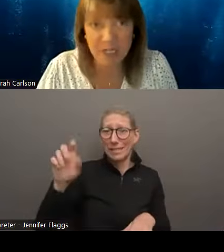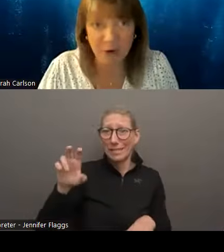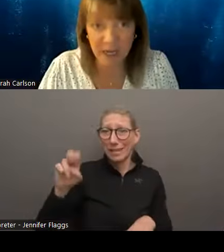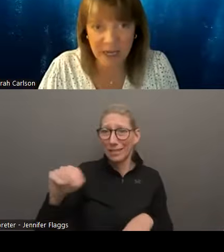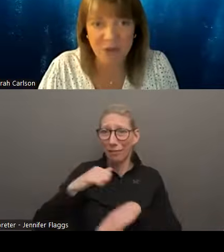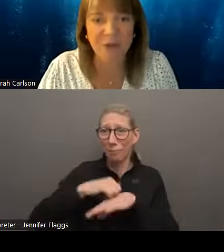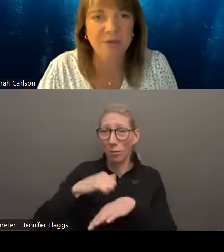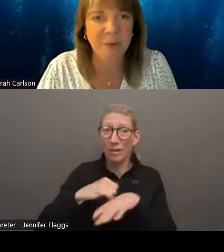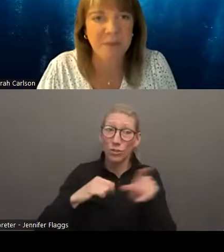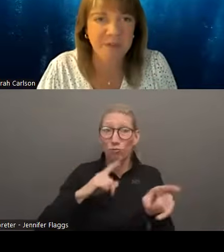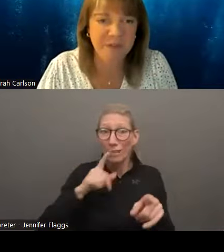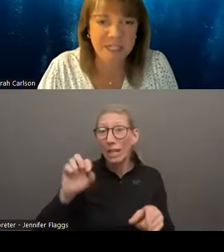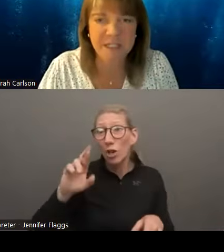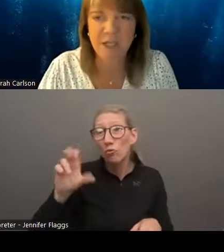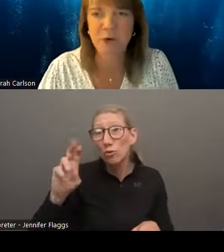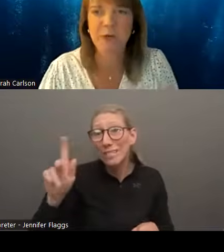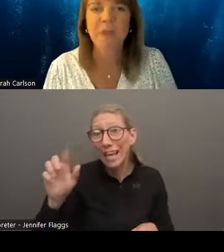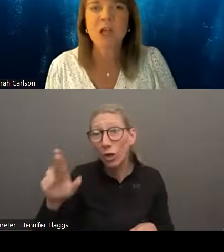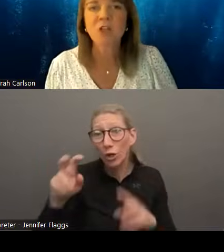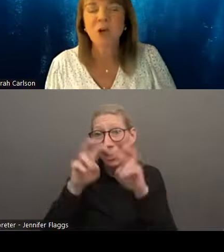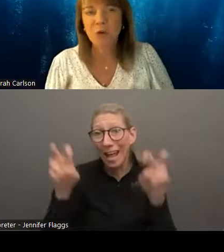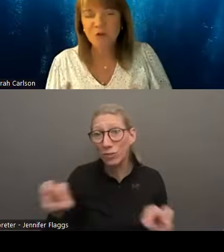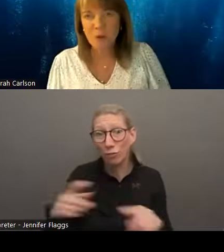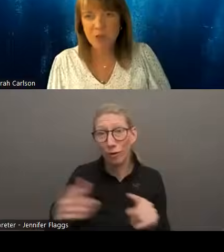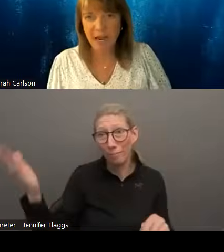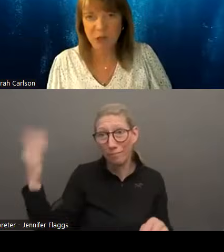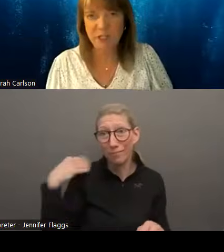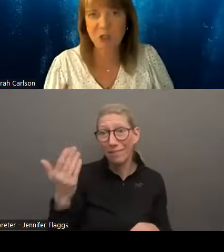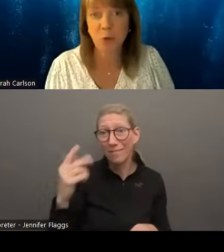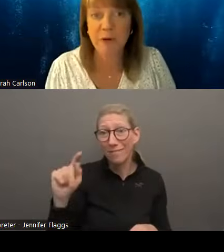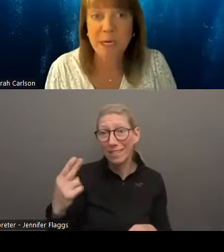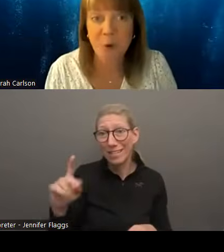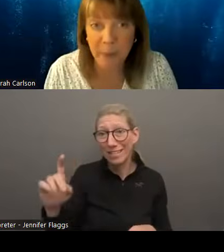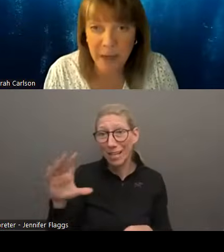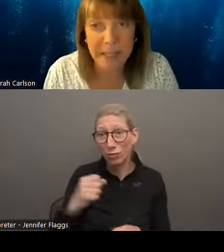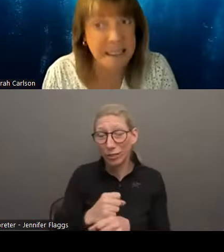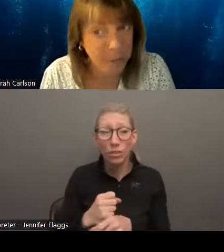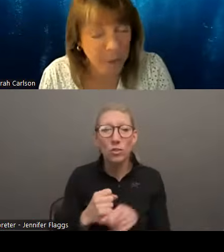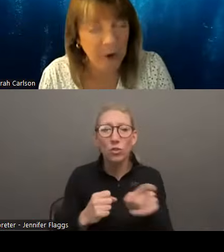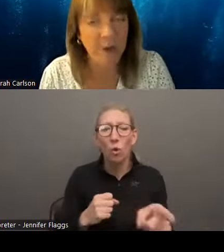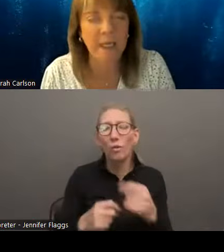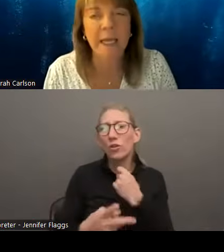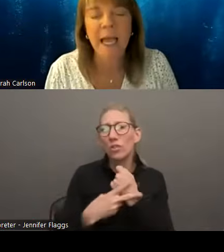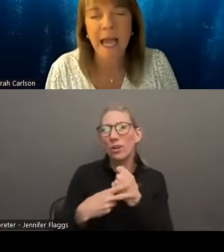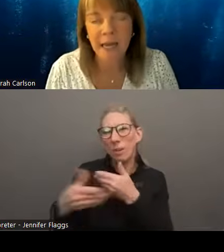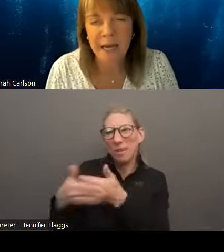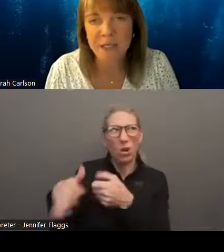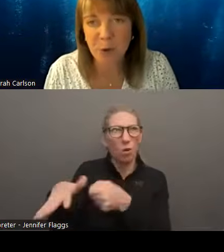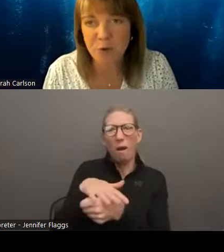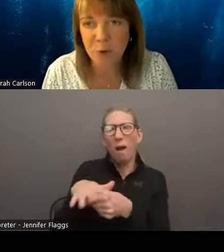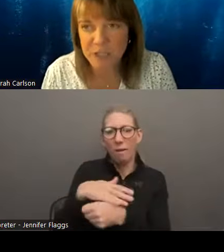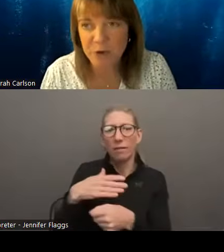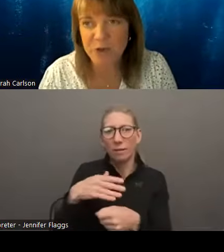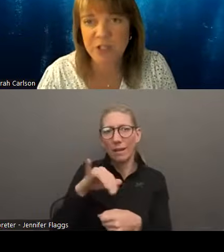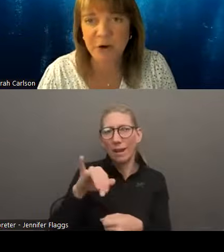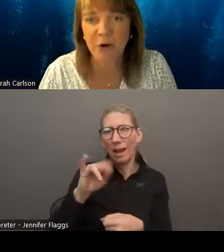a Crusader castle from the 15th century. So the drums are actually stored nearby temporarily at AINA's